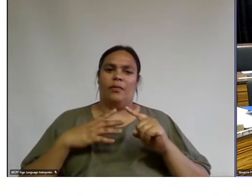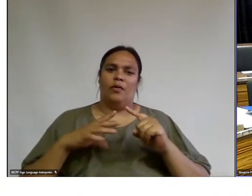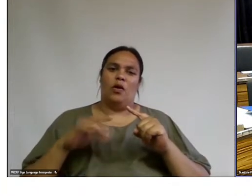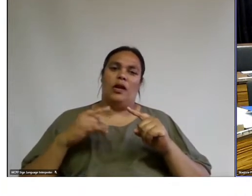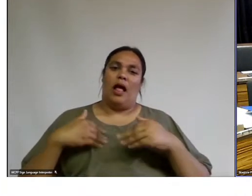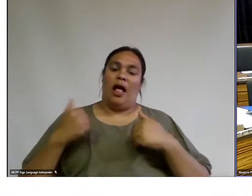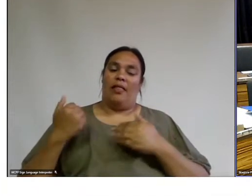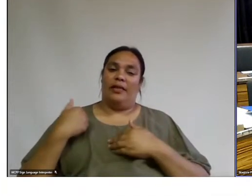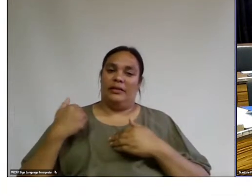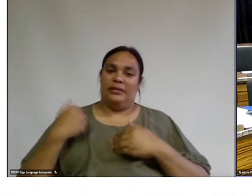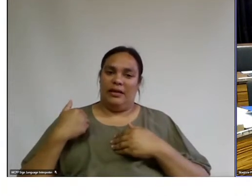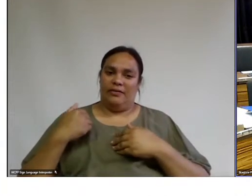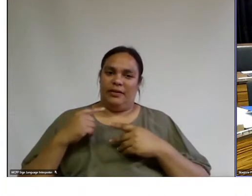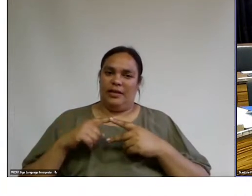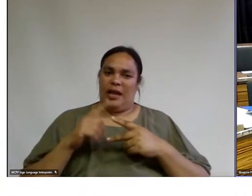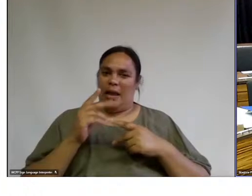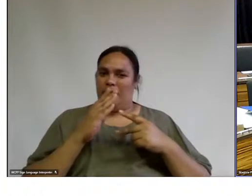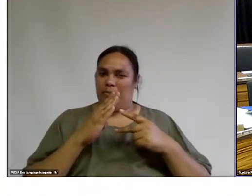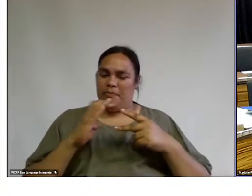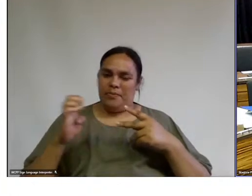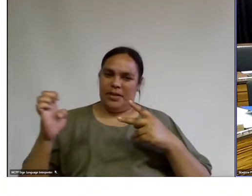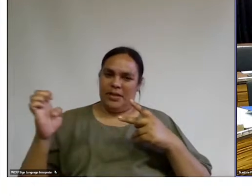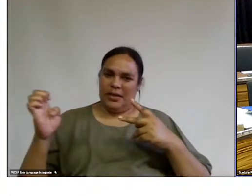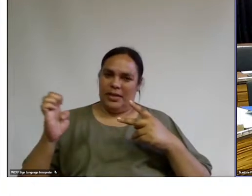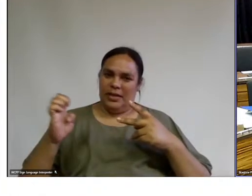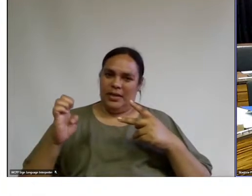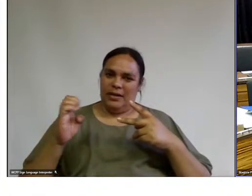then on double B,